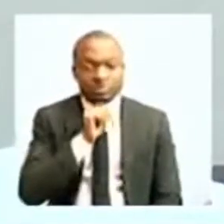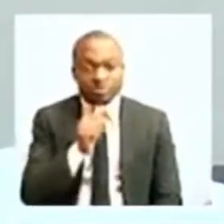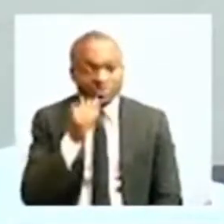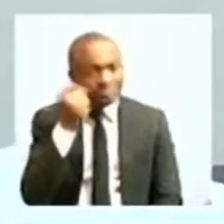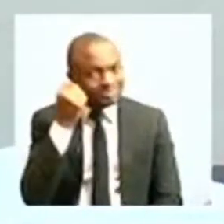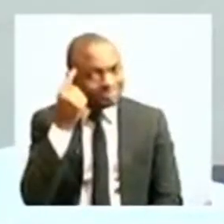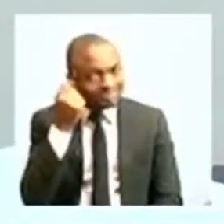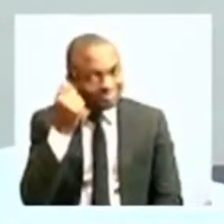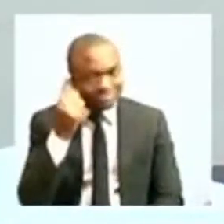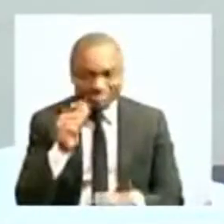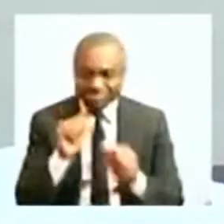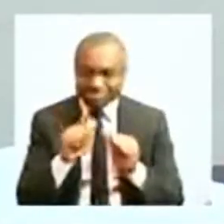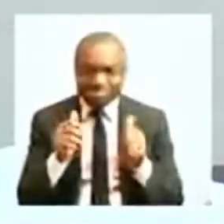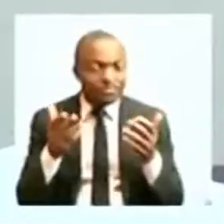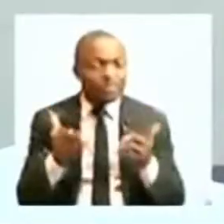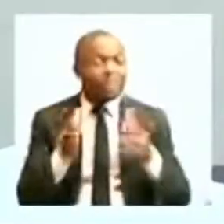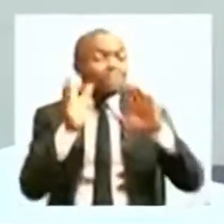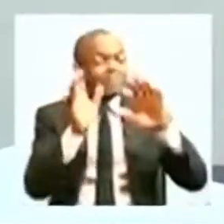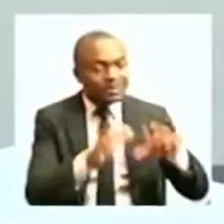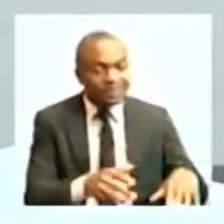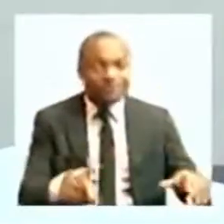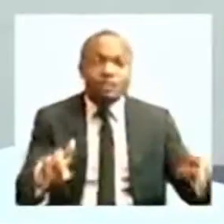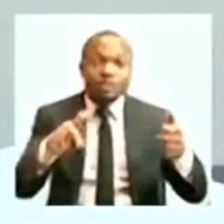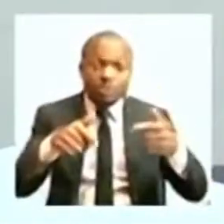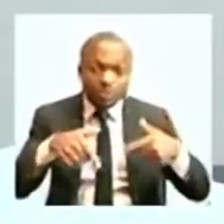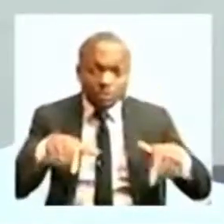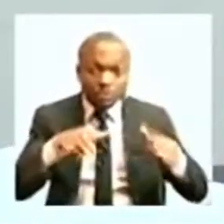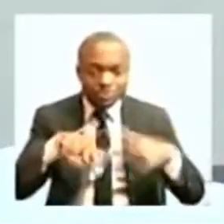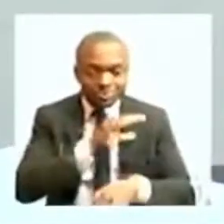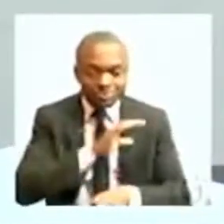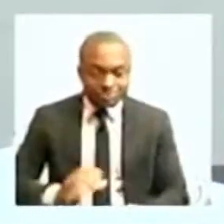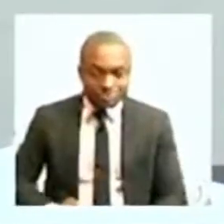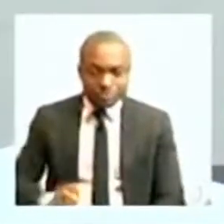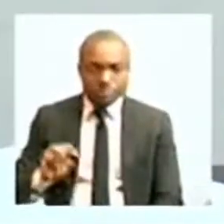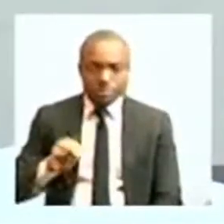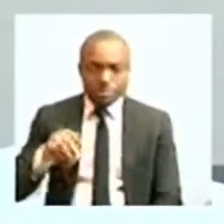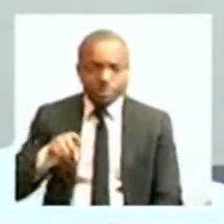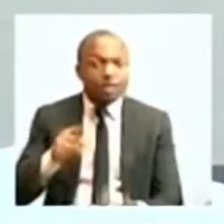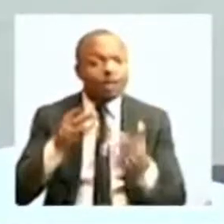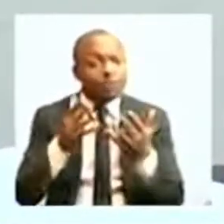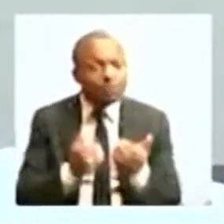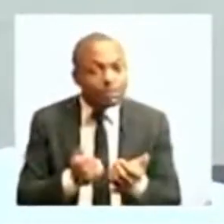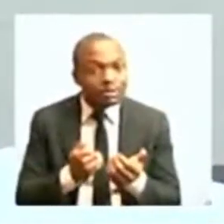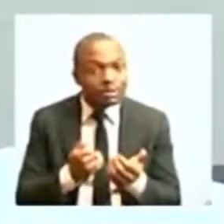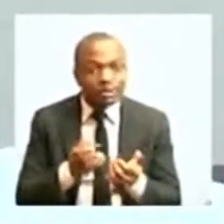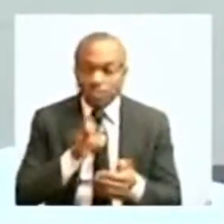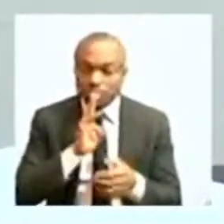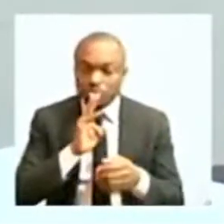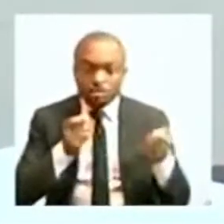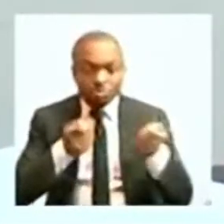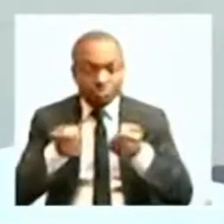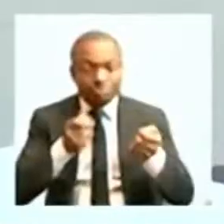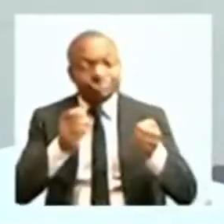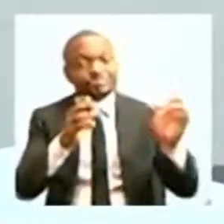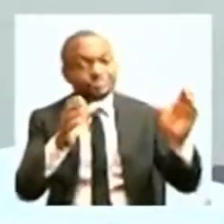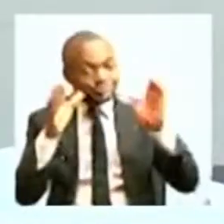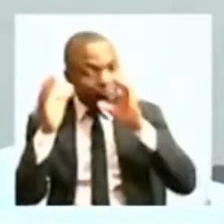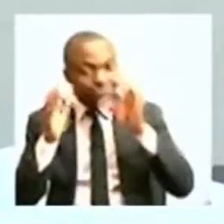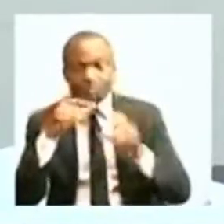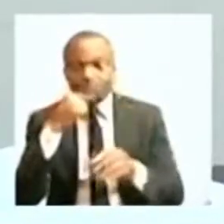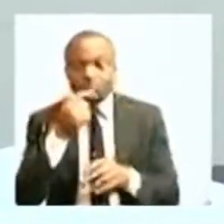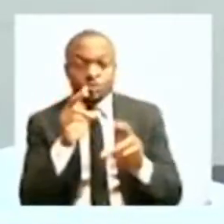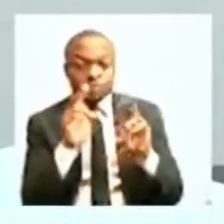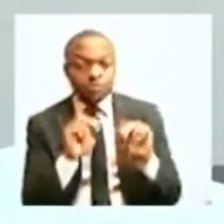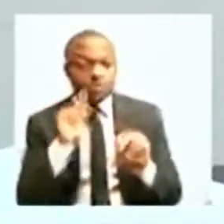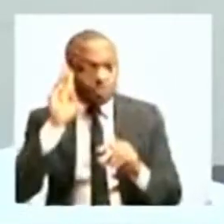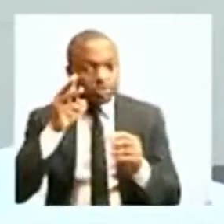understand well, leaving local companies. The MP says we want a water bowser. Then they say no,